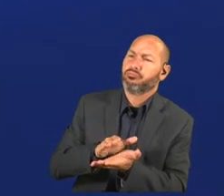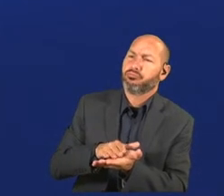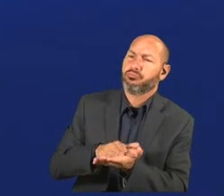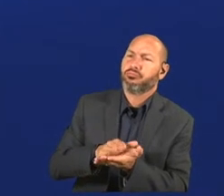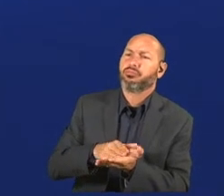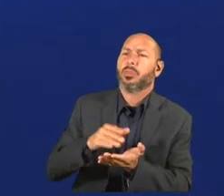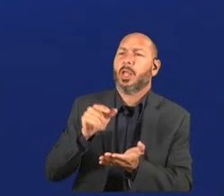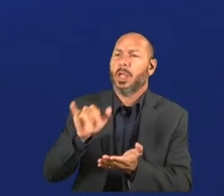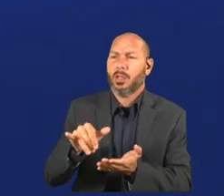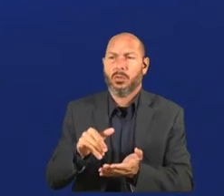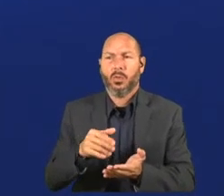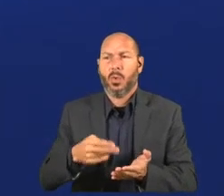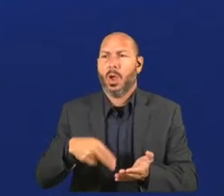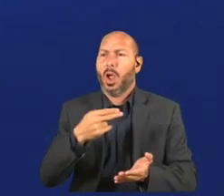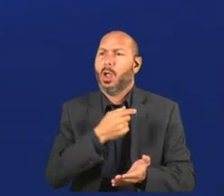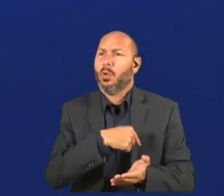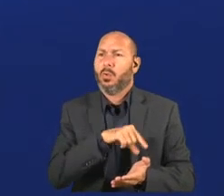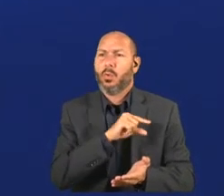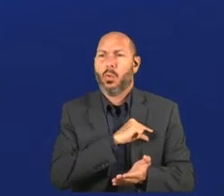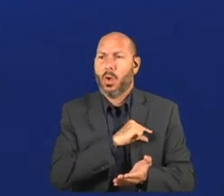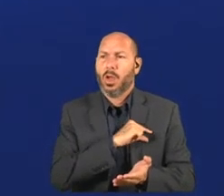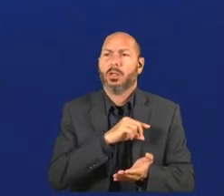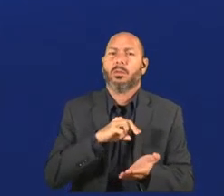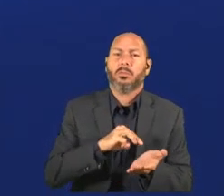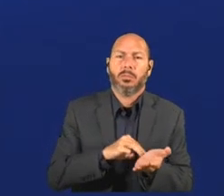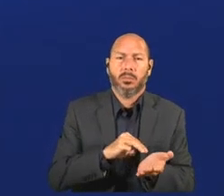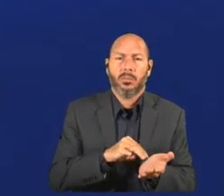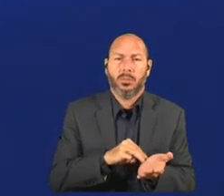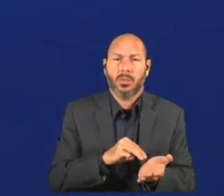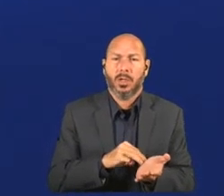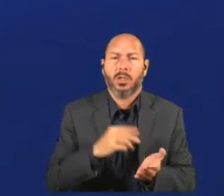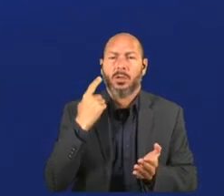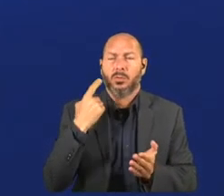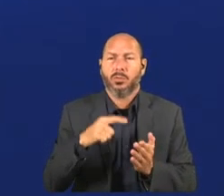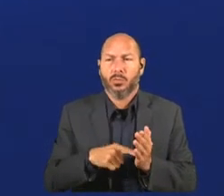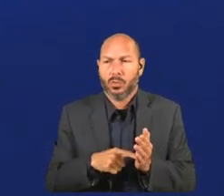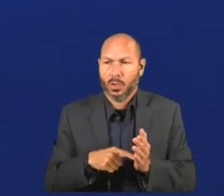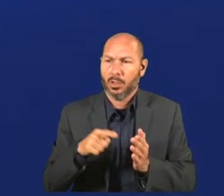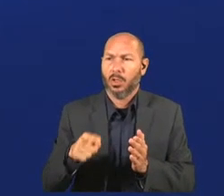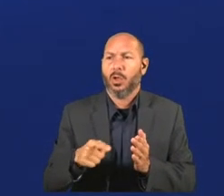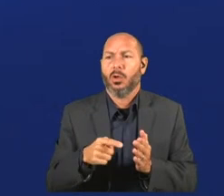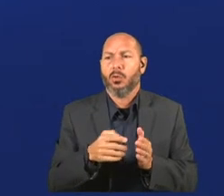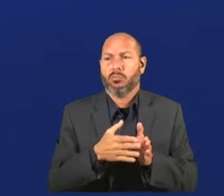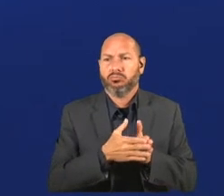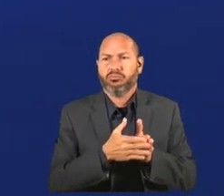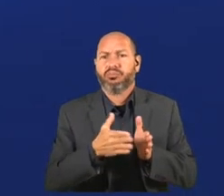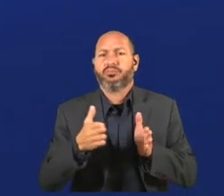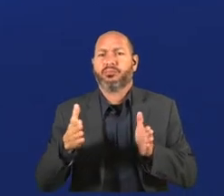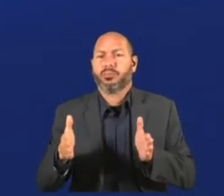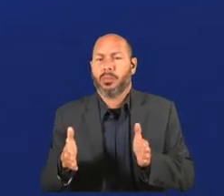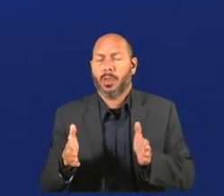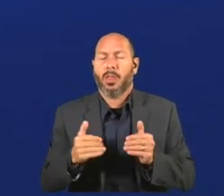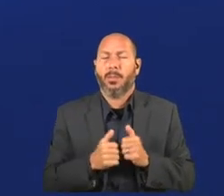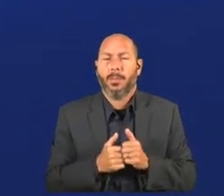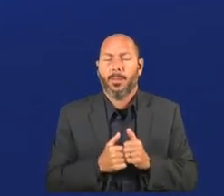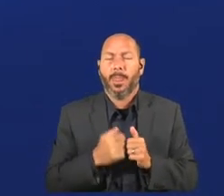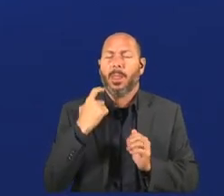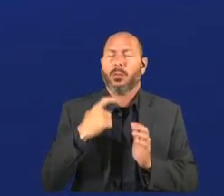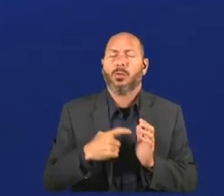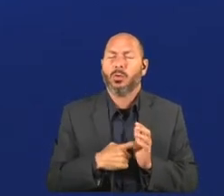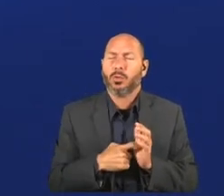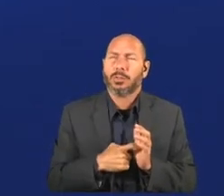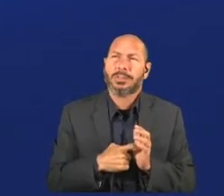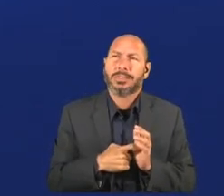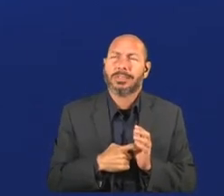residencies. This is actively happening, and we are seeing expansion. However, we need to look at the problem from